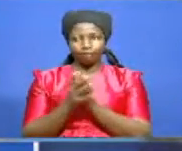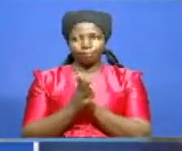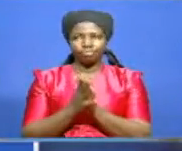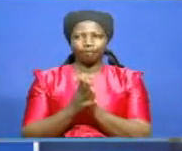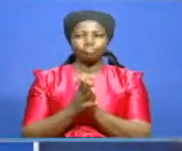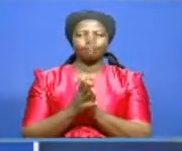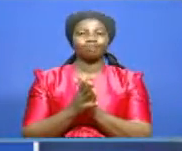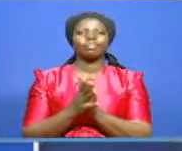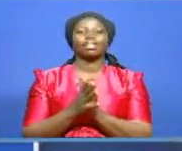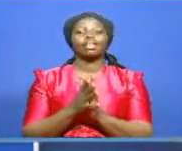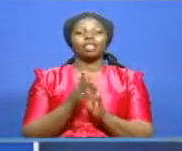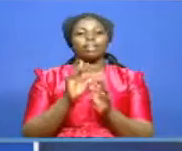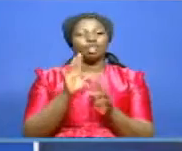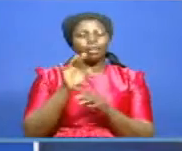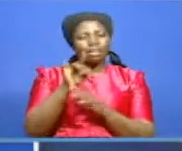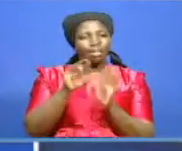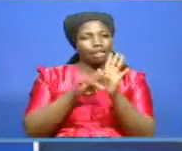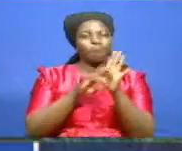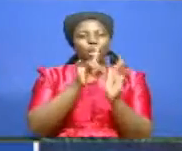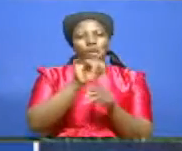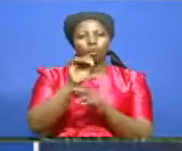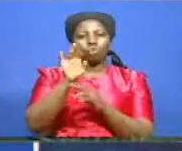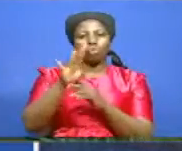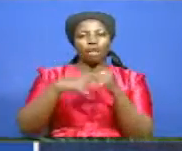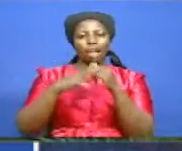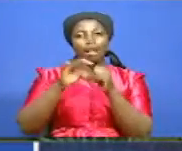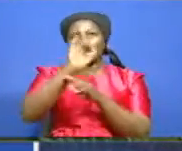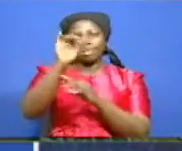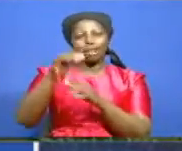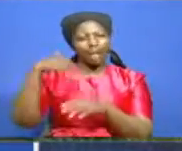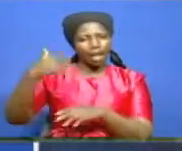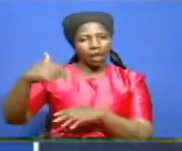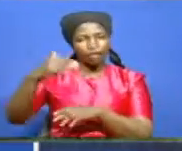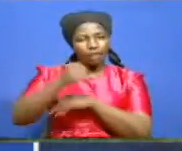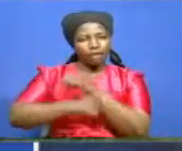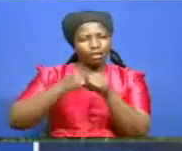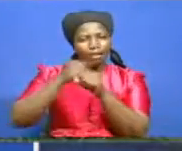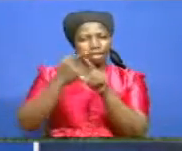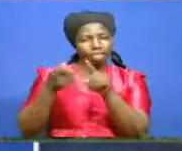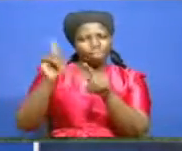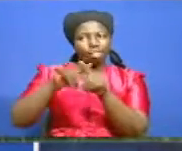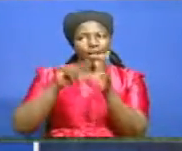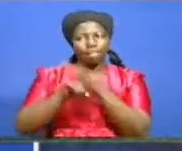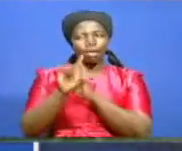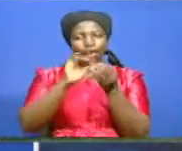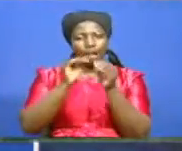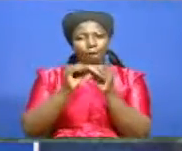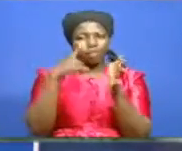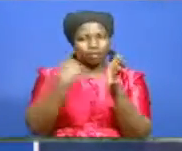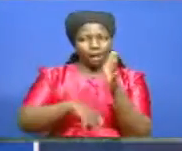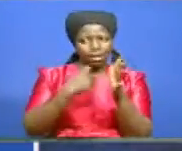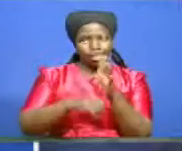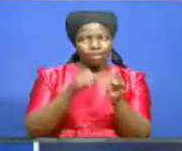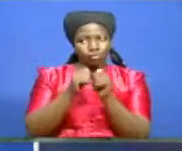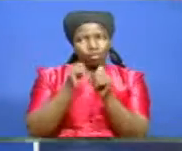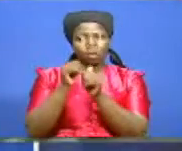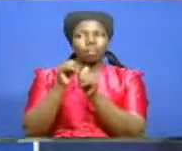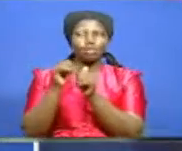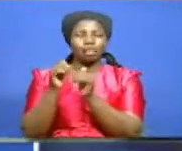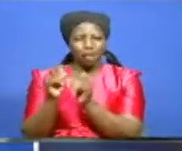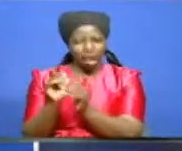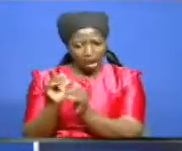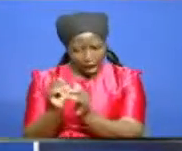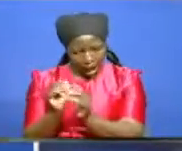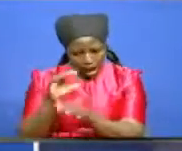mechanism. This represents a 109% year-on-year increase in the number of tax-related contests handled by the alternative dispute